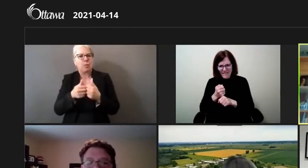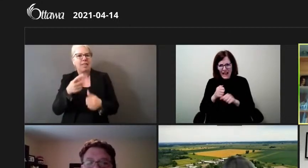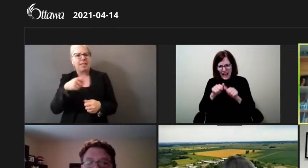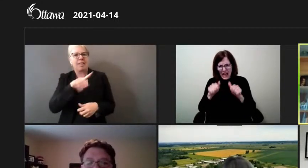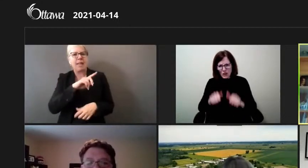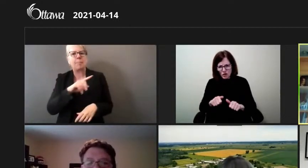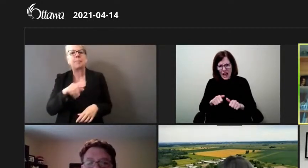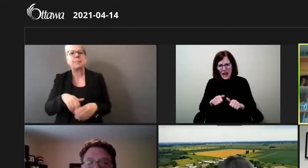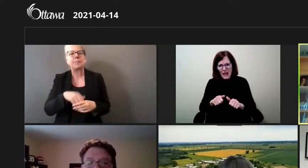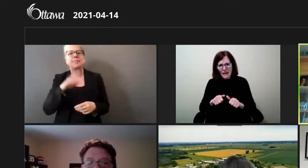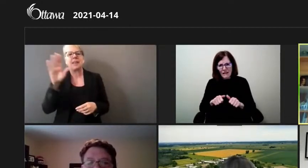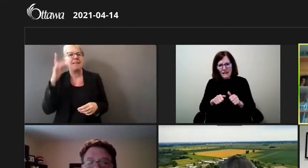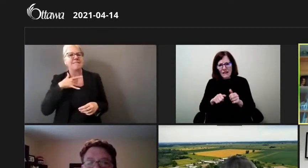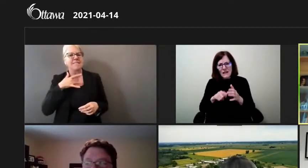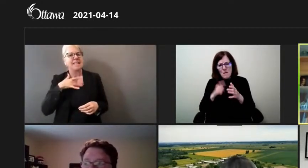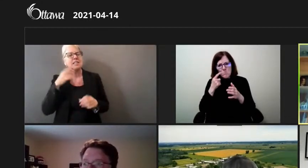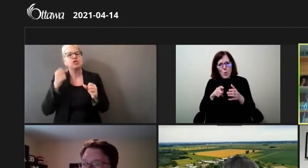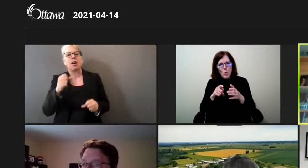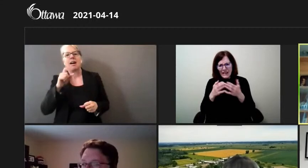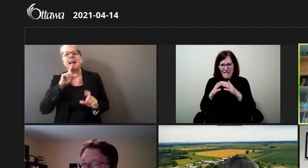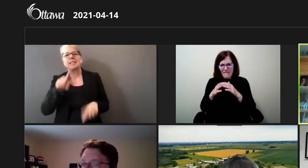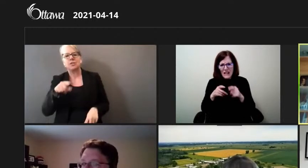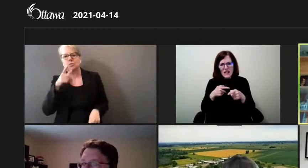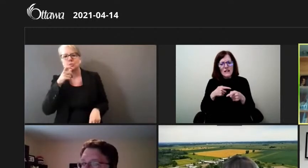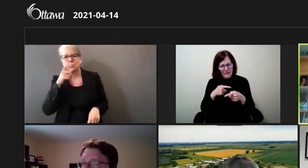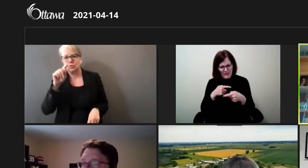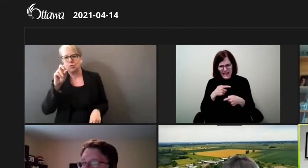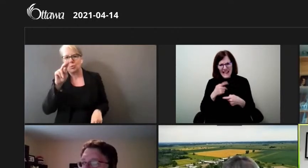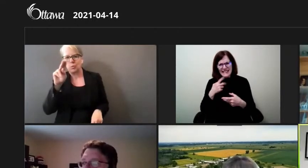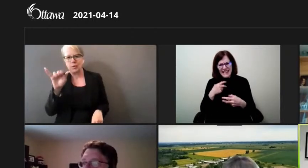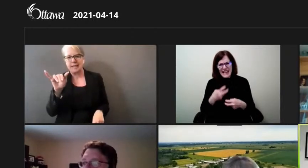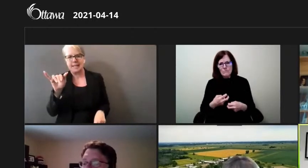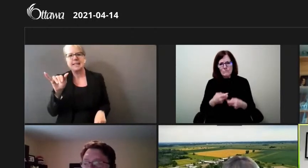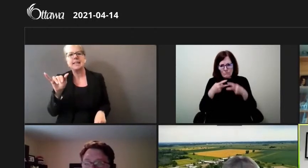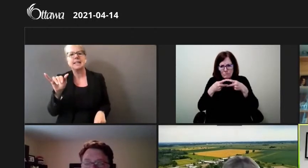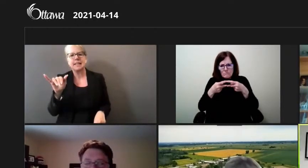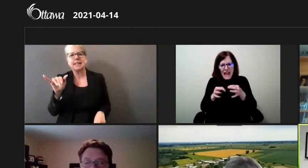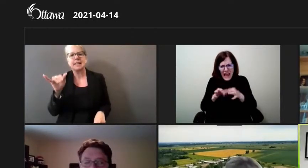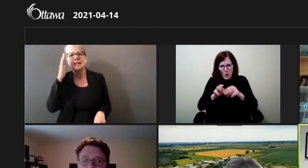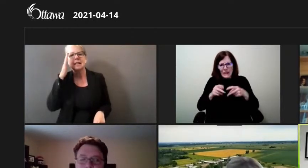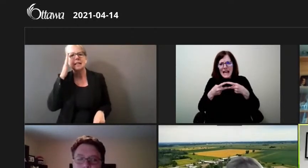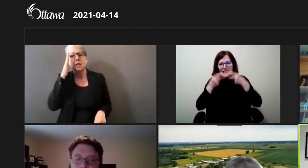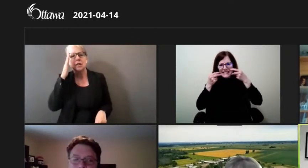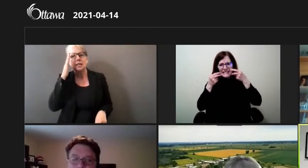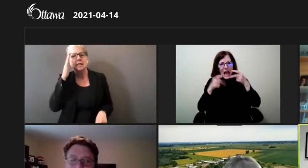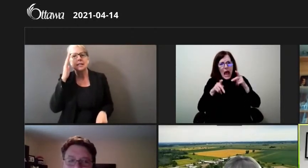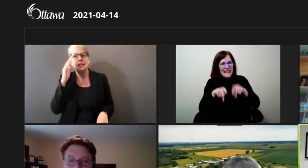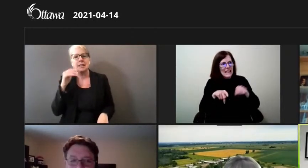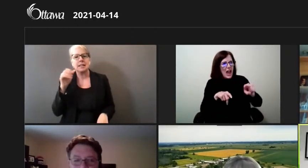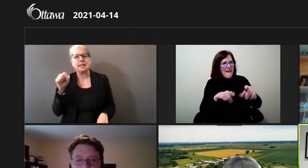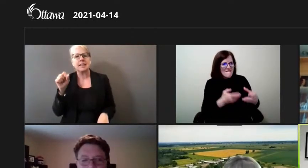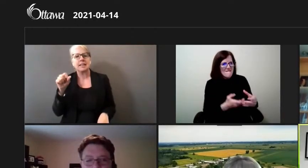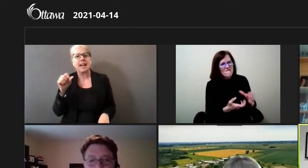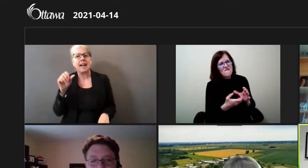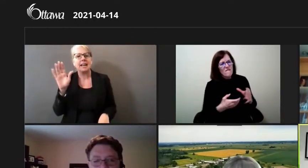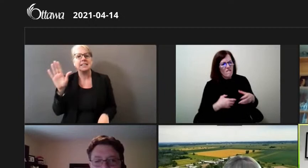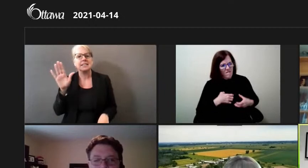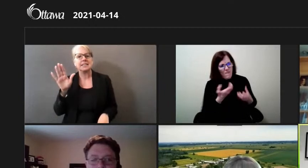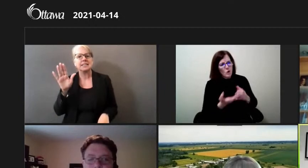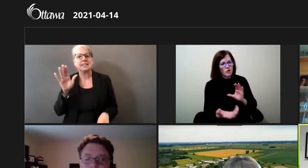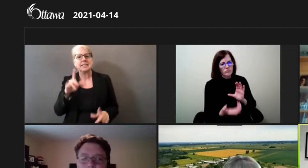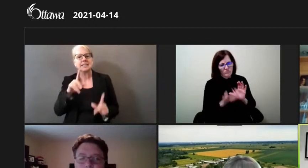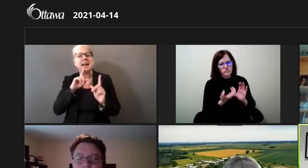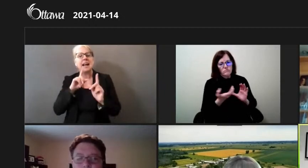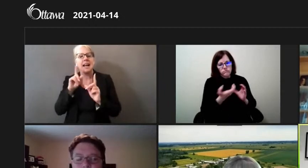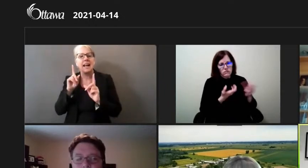is a Tony question, I think. Mm-hmm. Yeah, and his answer is going to be these priorities were defined by the